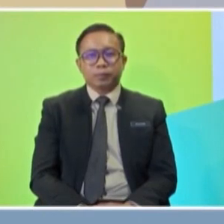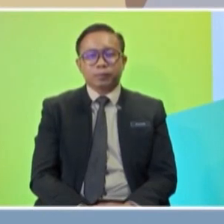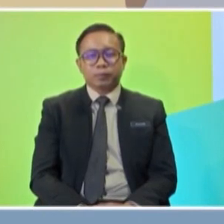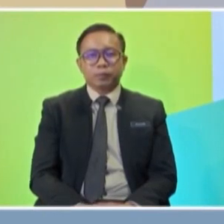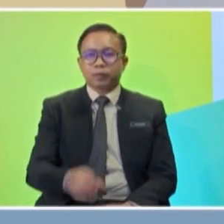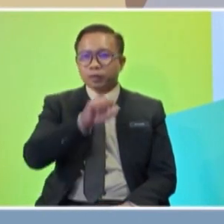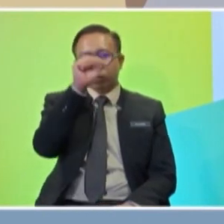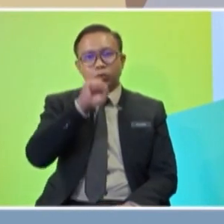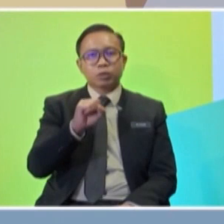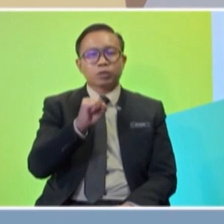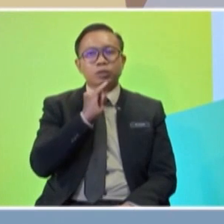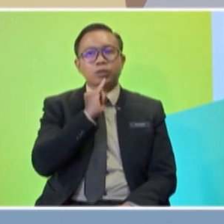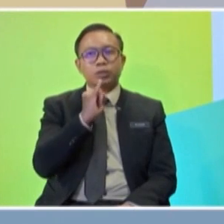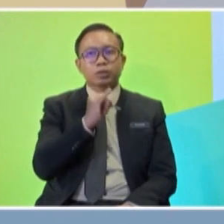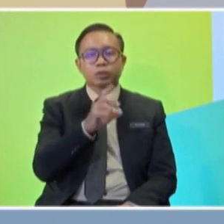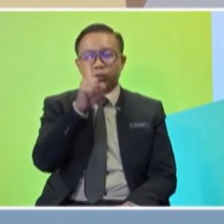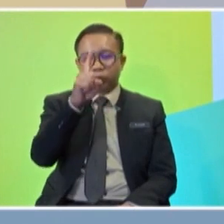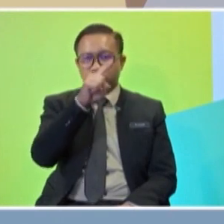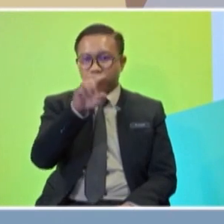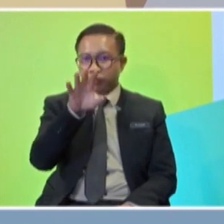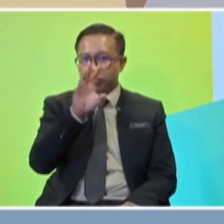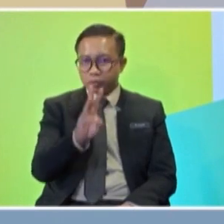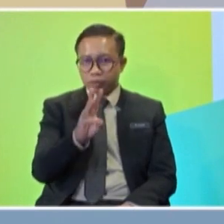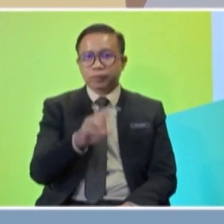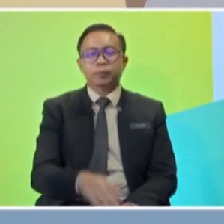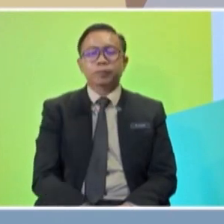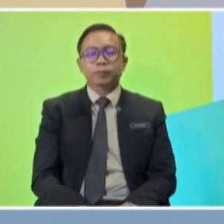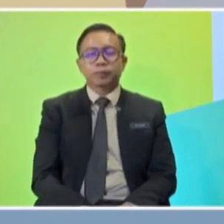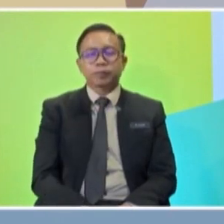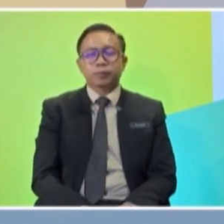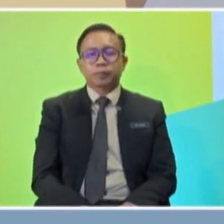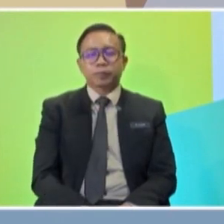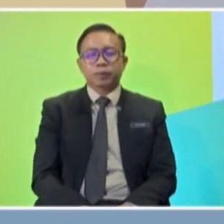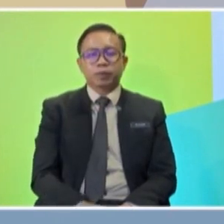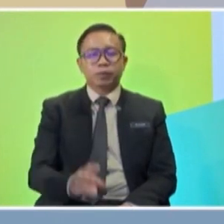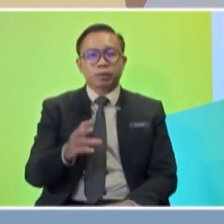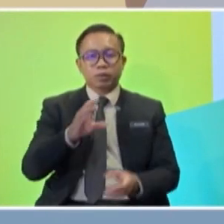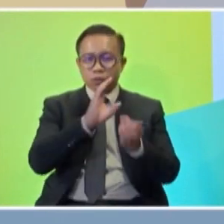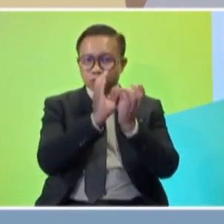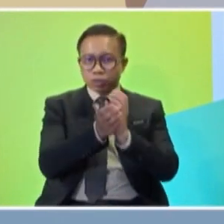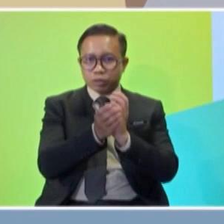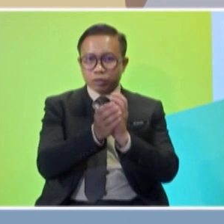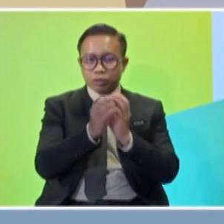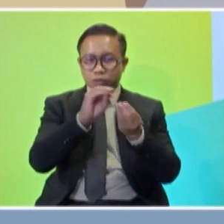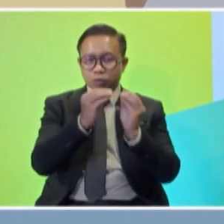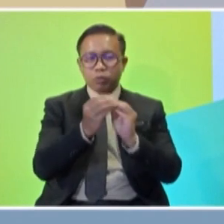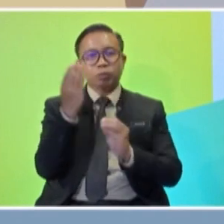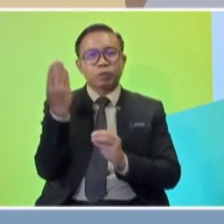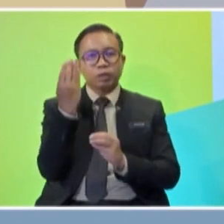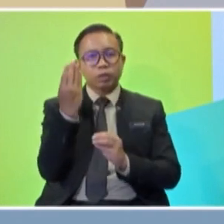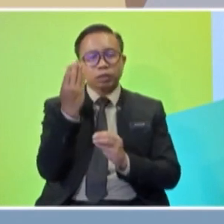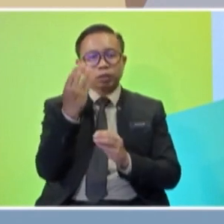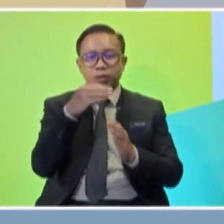The question is 1 over 6. So first, we need to change the mixed number to